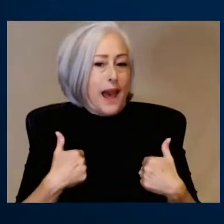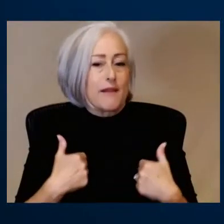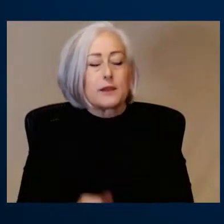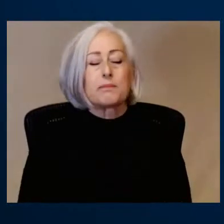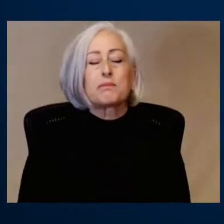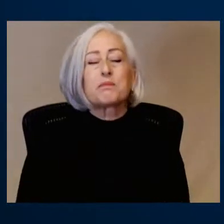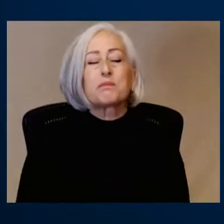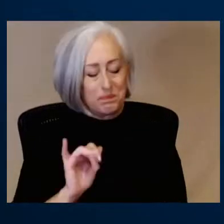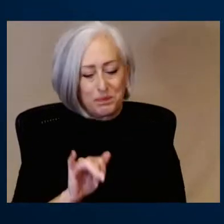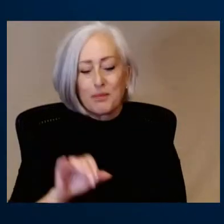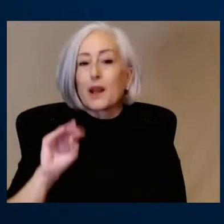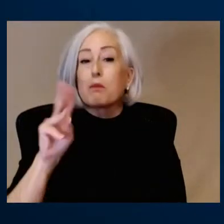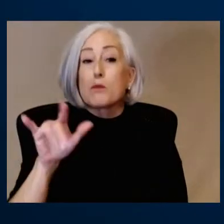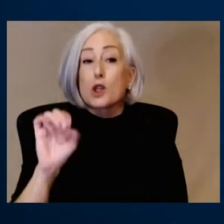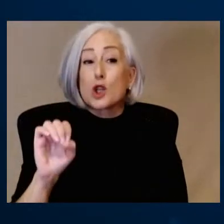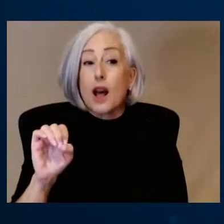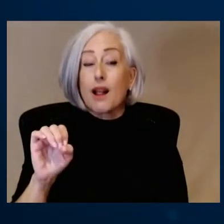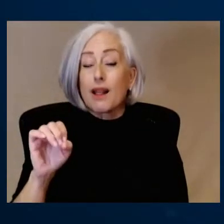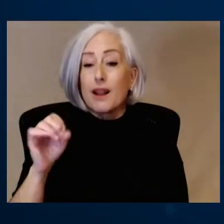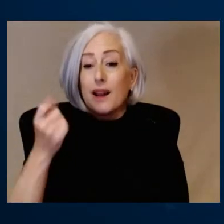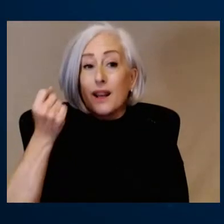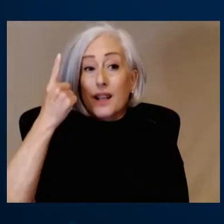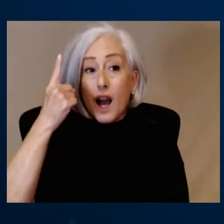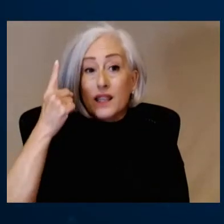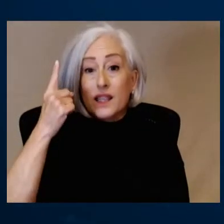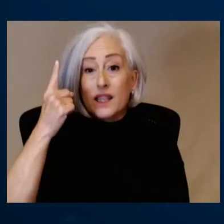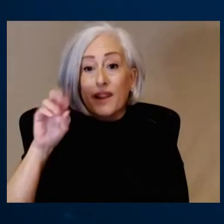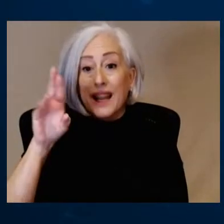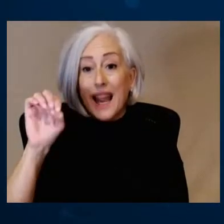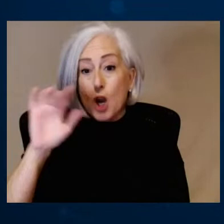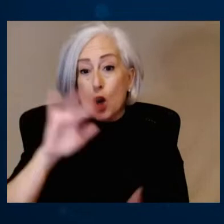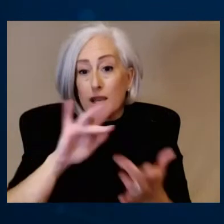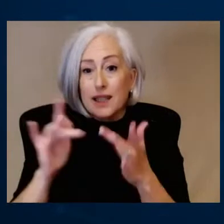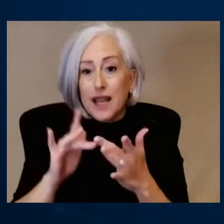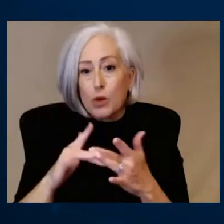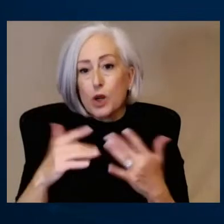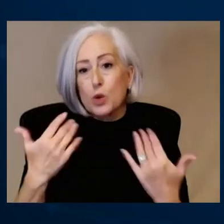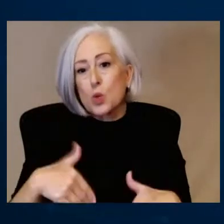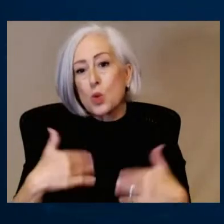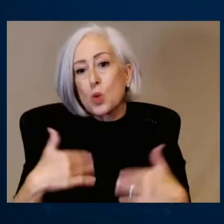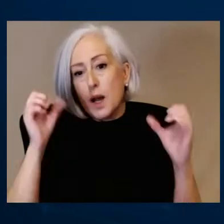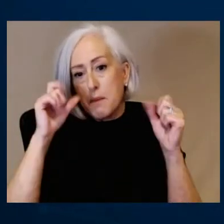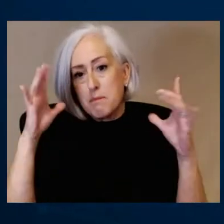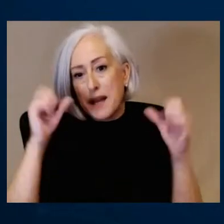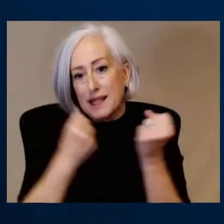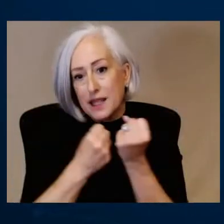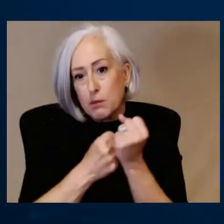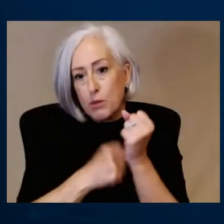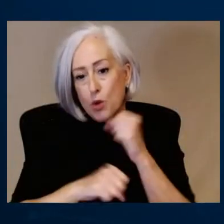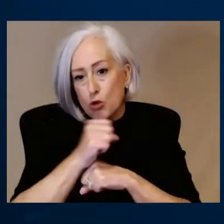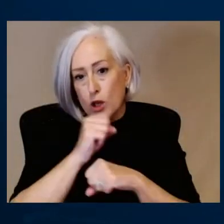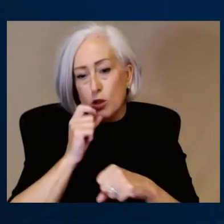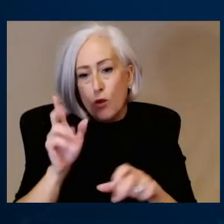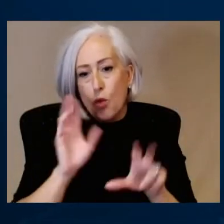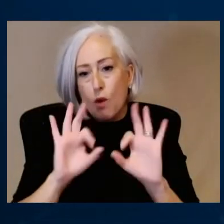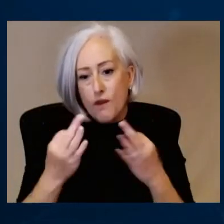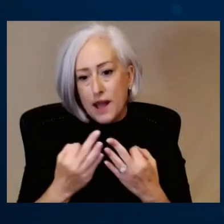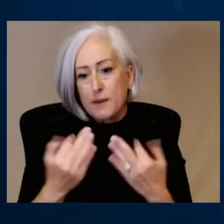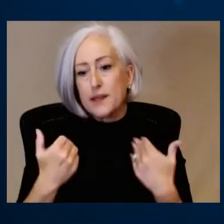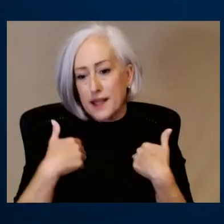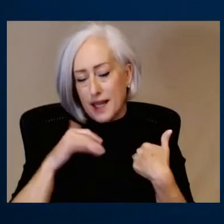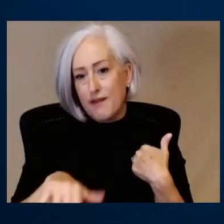Michelle, Cognitive Care Network, that's got to be an amazing support structure for families and people who get this very difficult